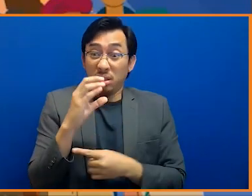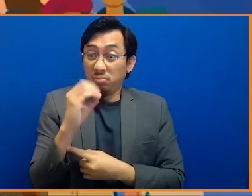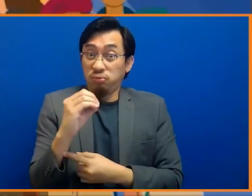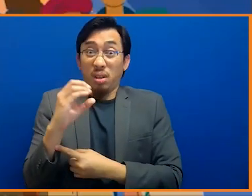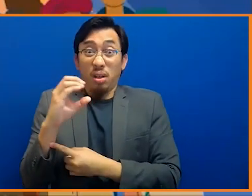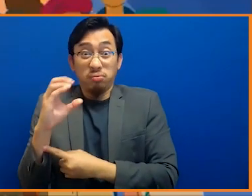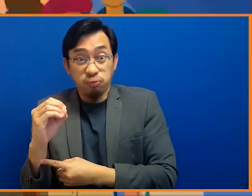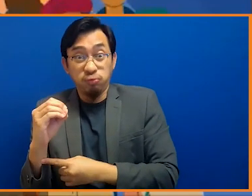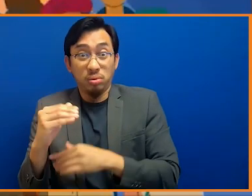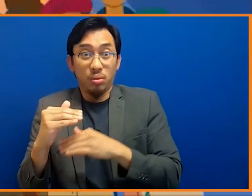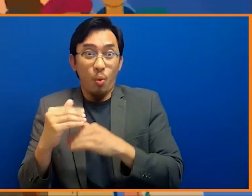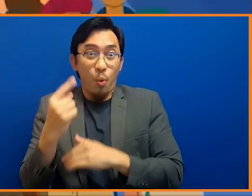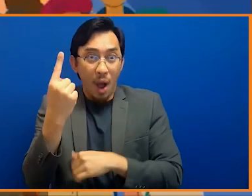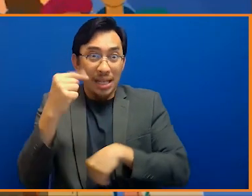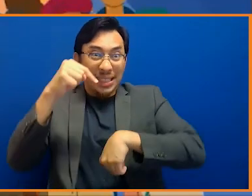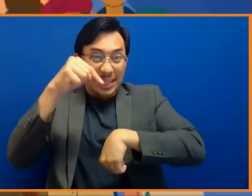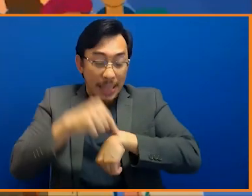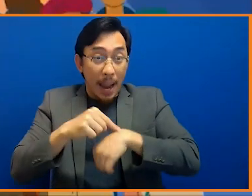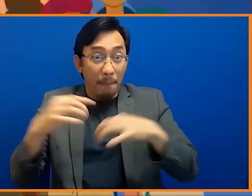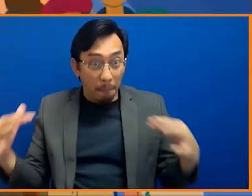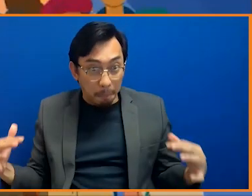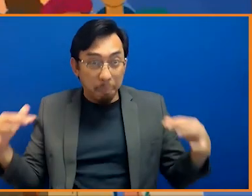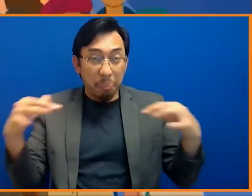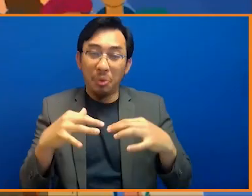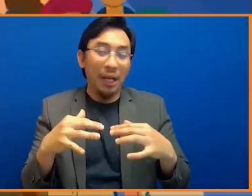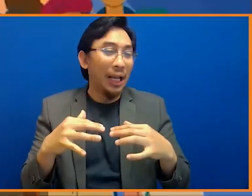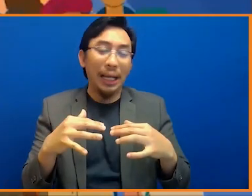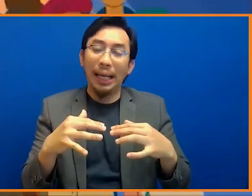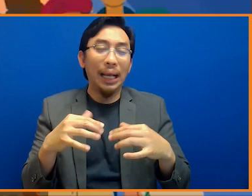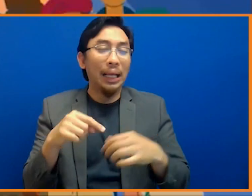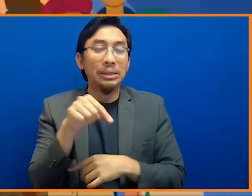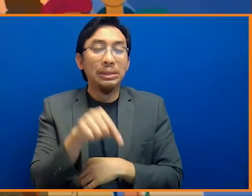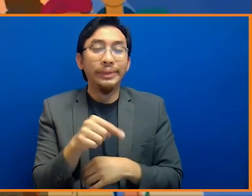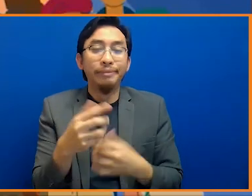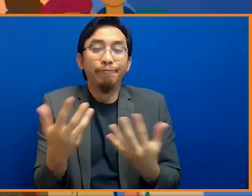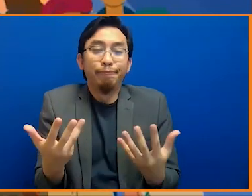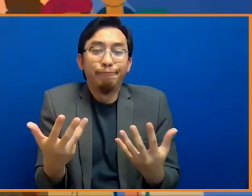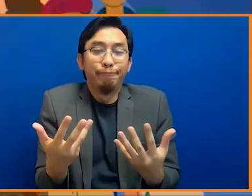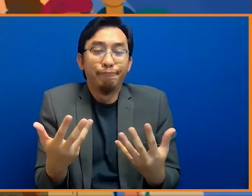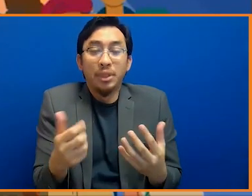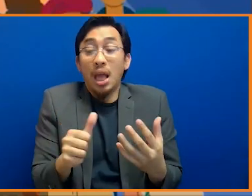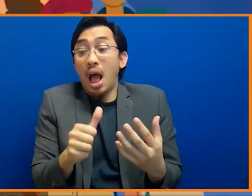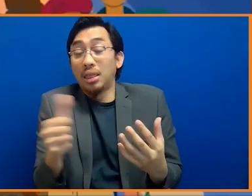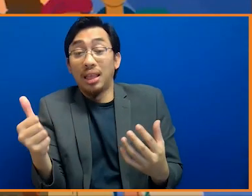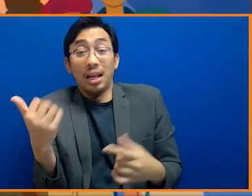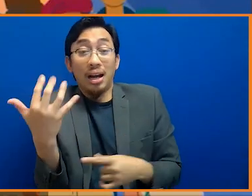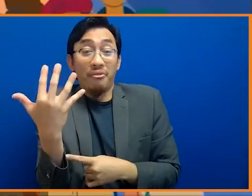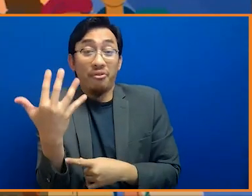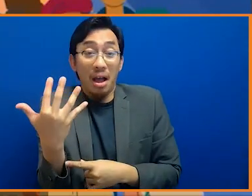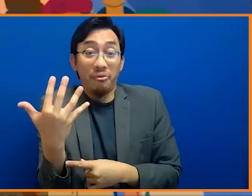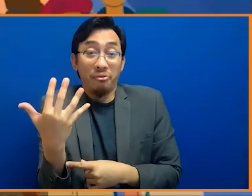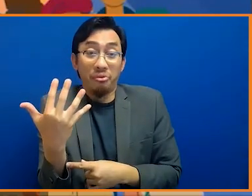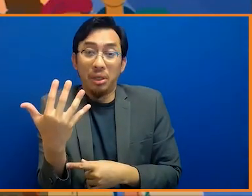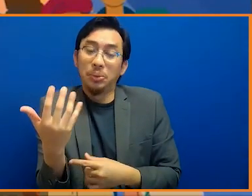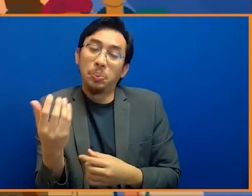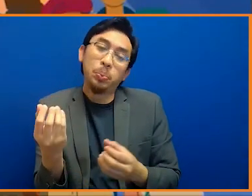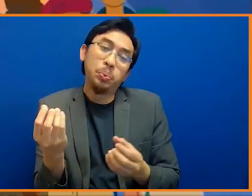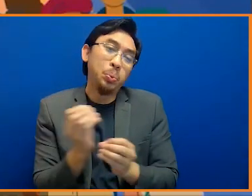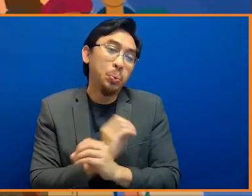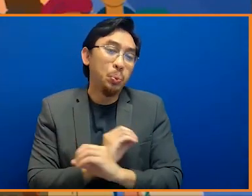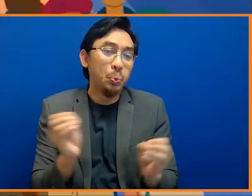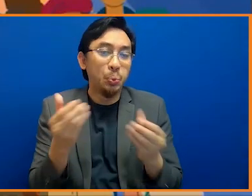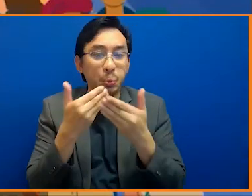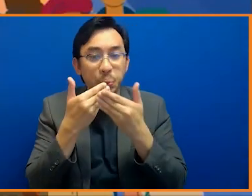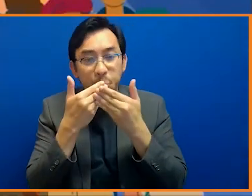people in one time. But only a dozen people use one building. The other 5 buildings, no one use